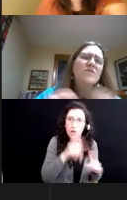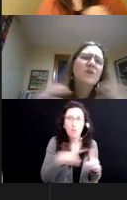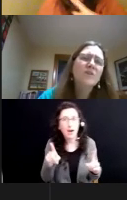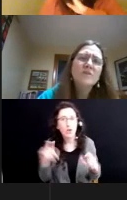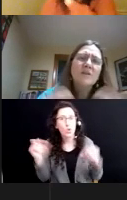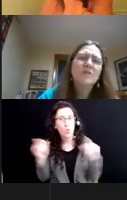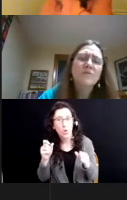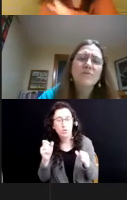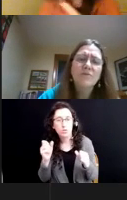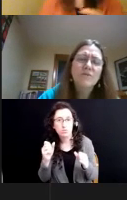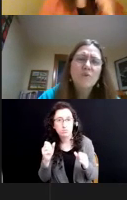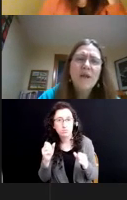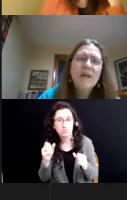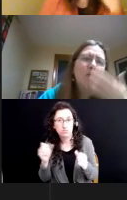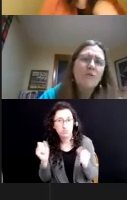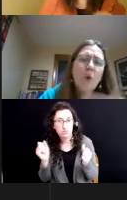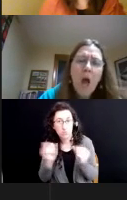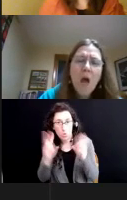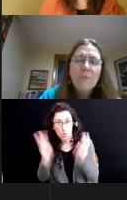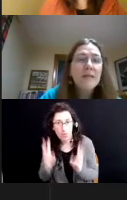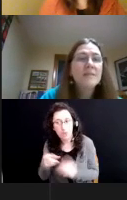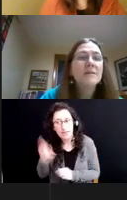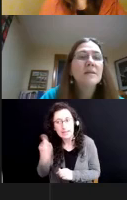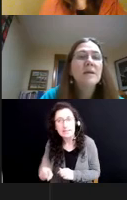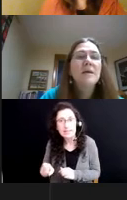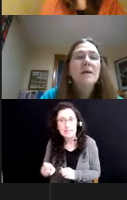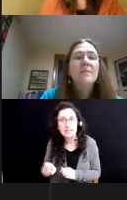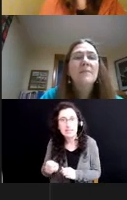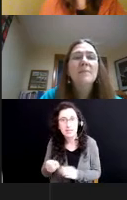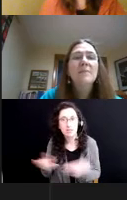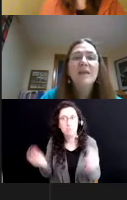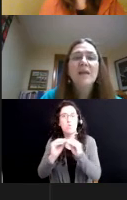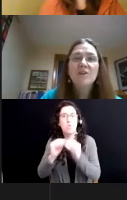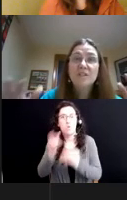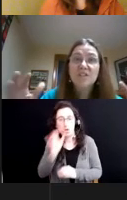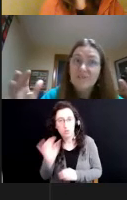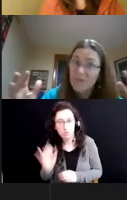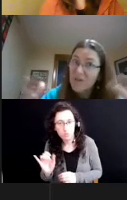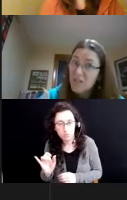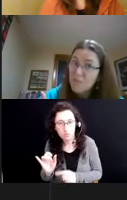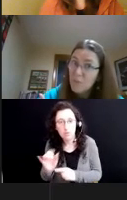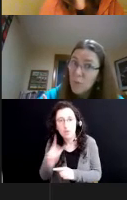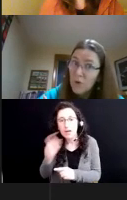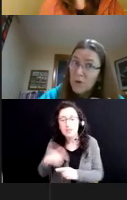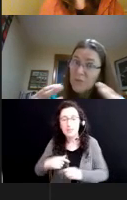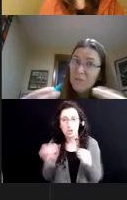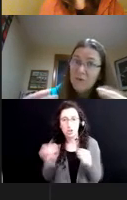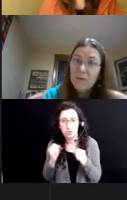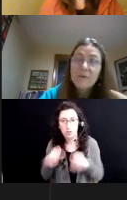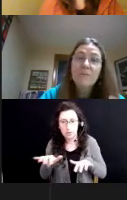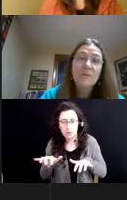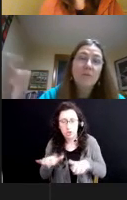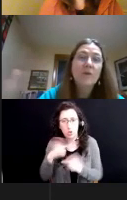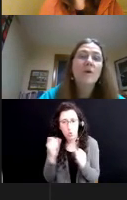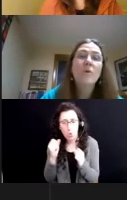as much, they're not losing it through sweating or through panting. The metabolic energy to shiver and to keep them warm, to keep